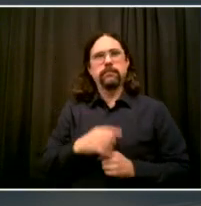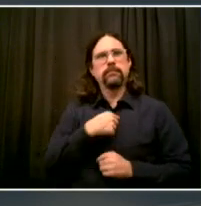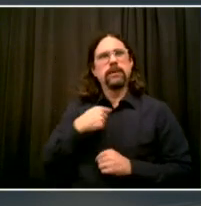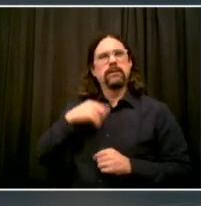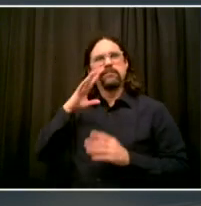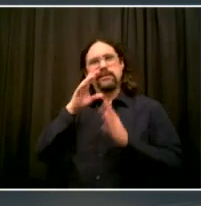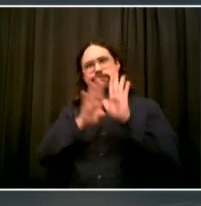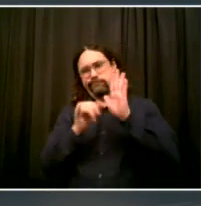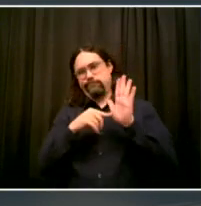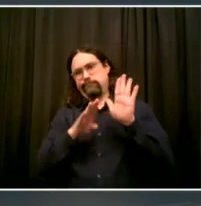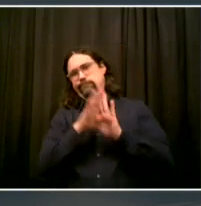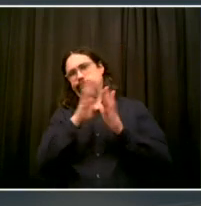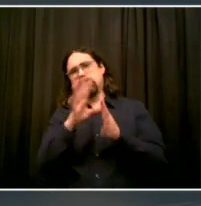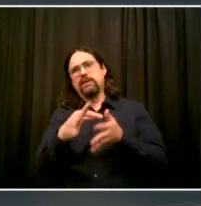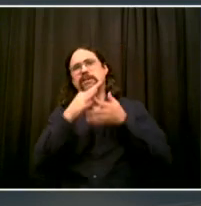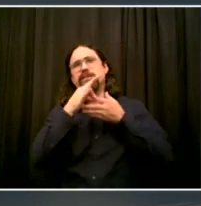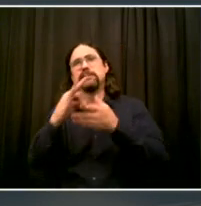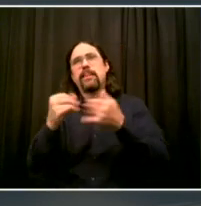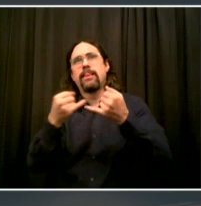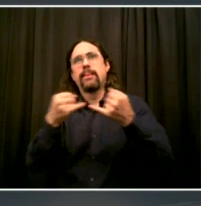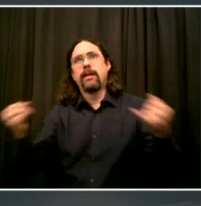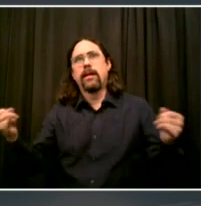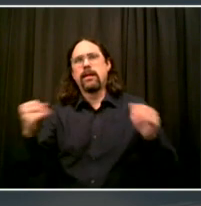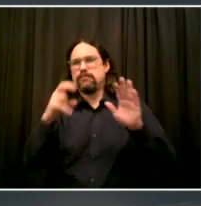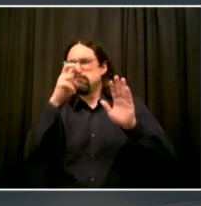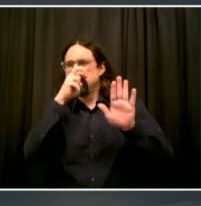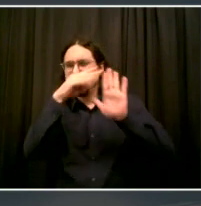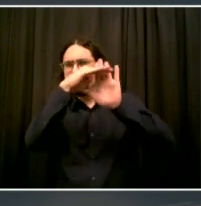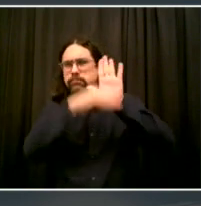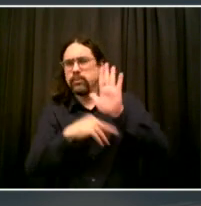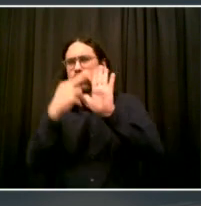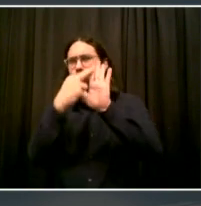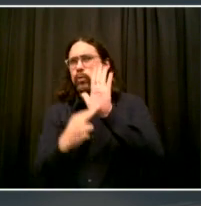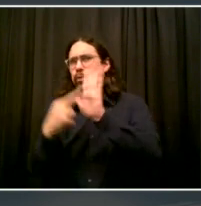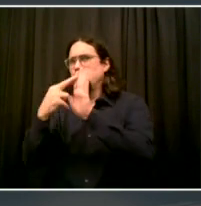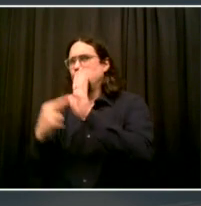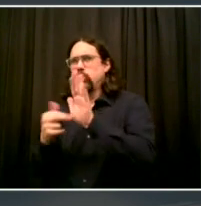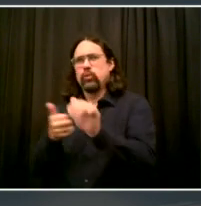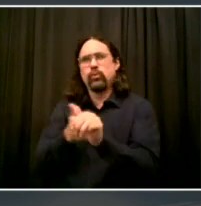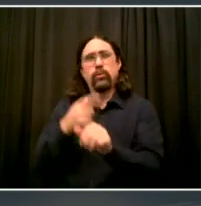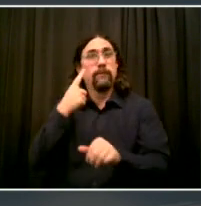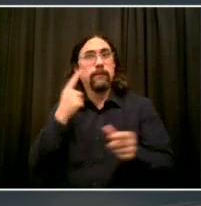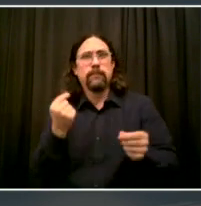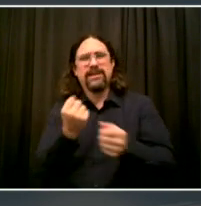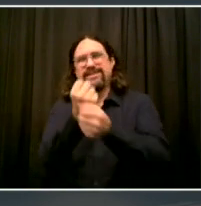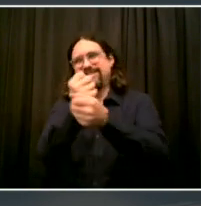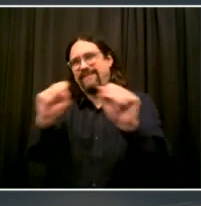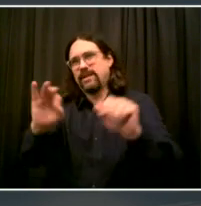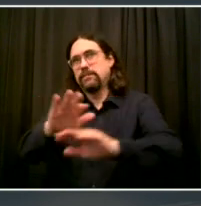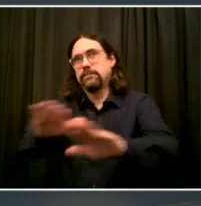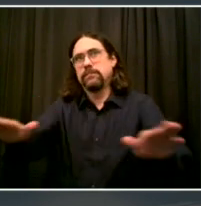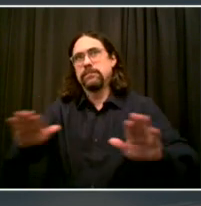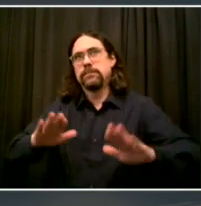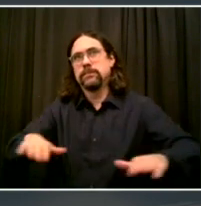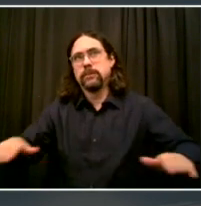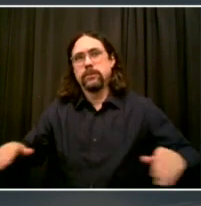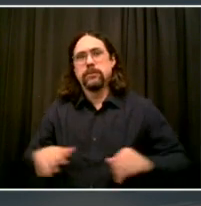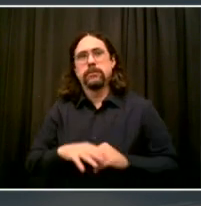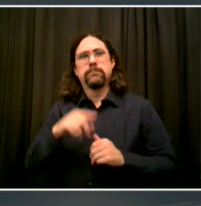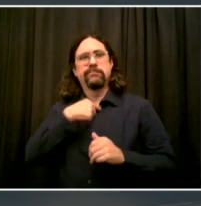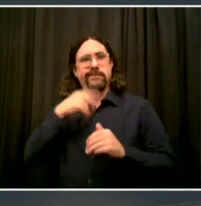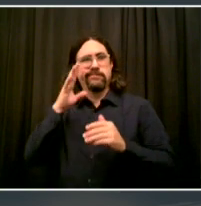are safe, and therefore we will provide funding within the programming for PPE. We are framing these remote days,